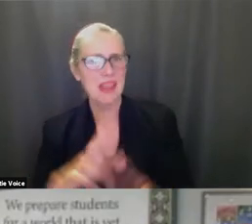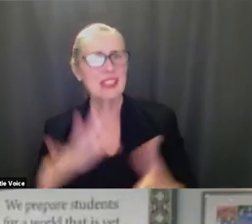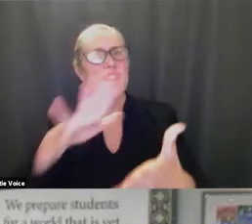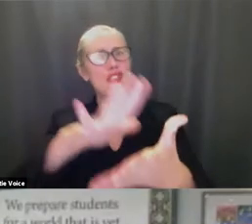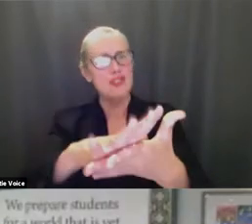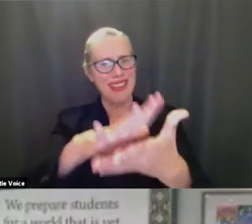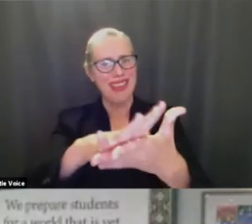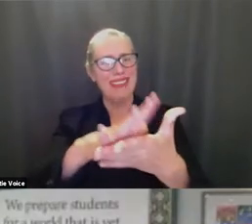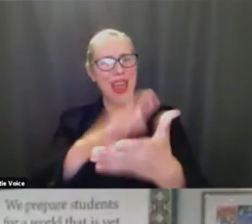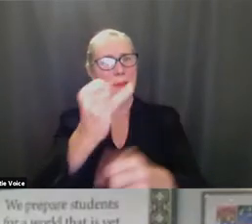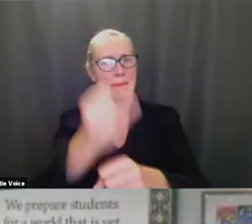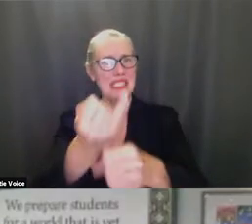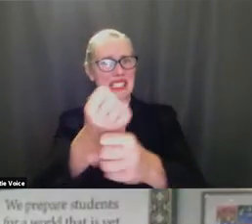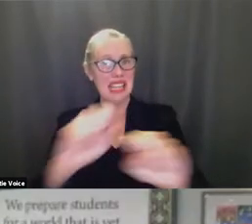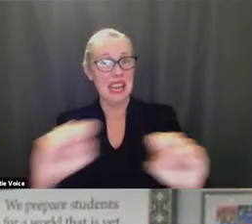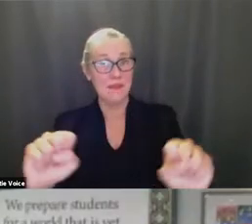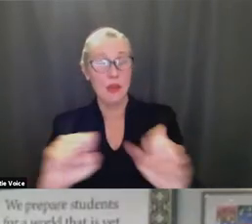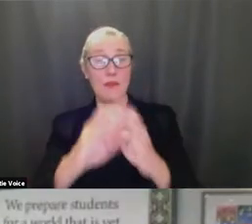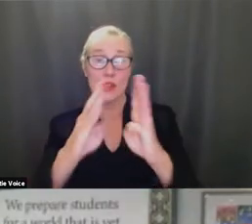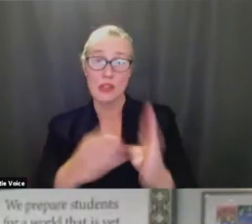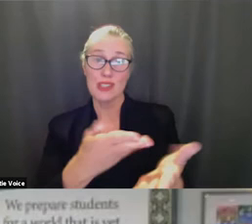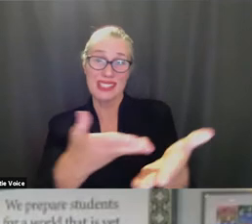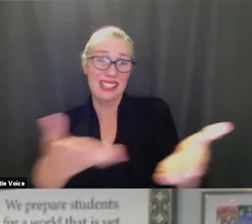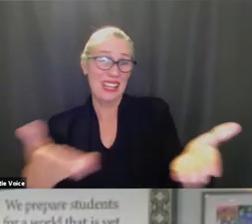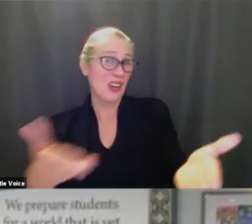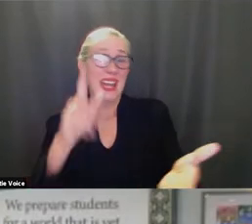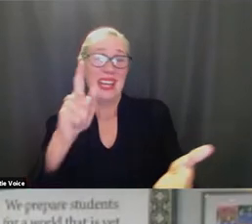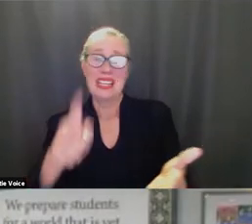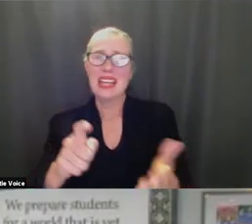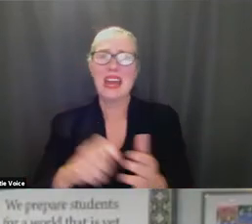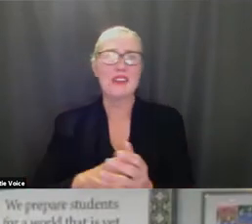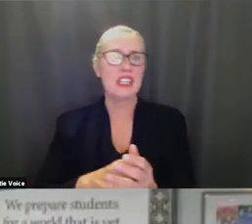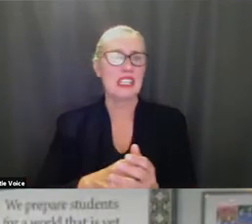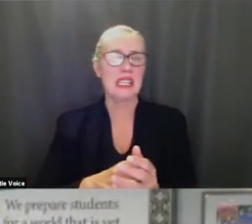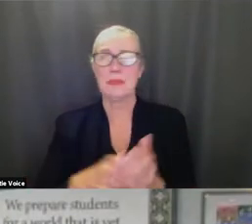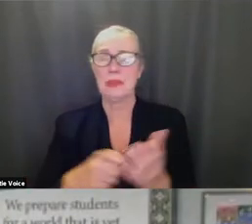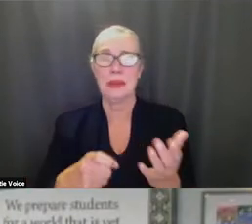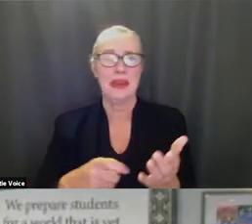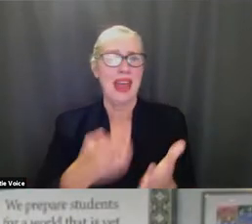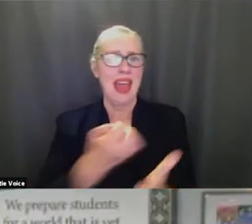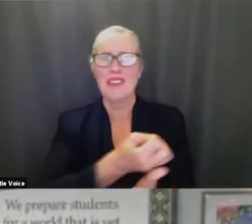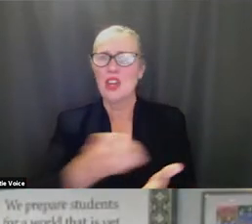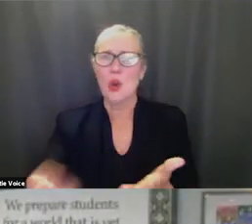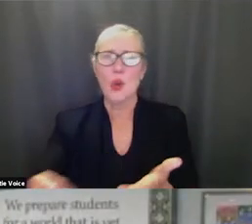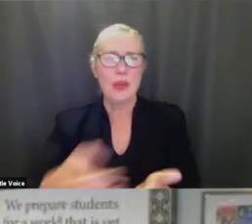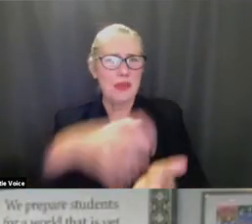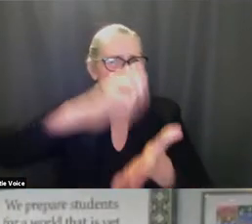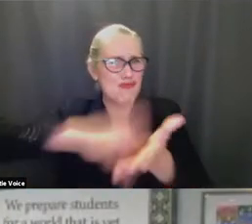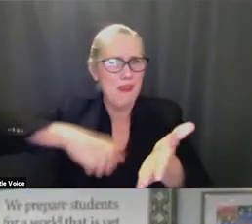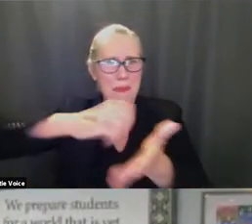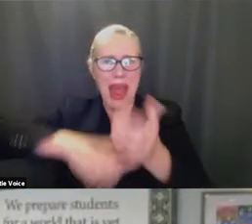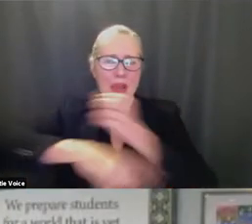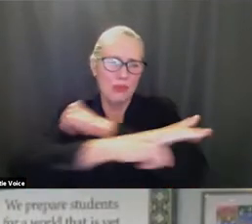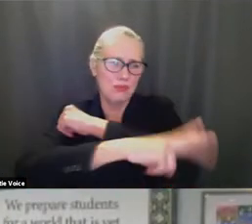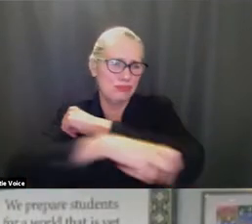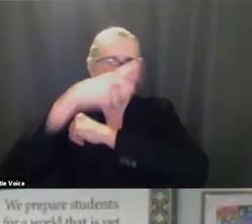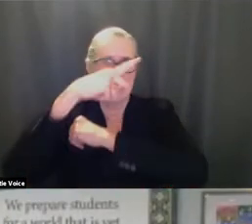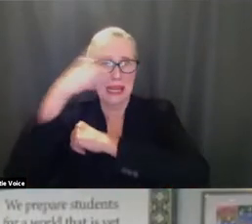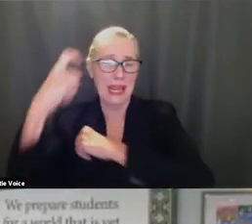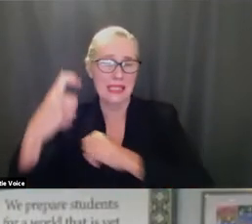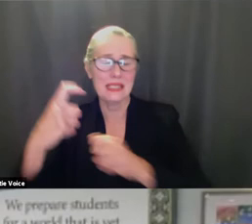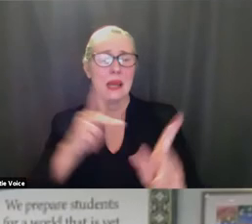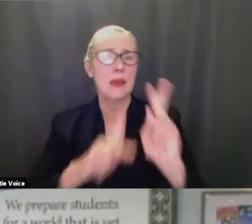safe for the students that are there and not have to keep out ripping out of equipment because transients are using the area